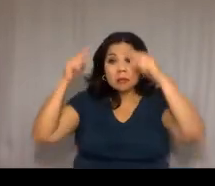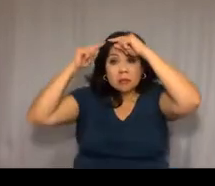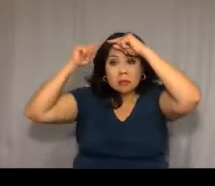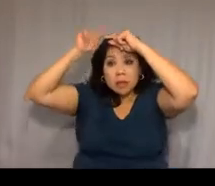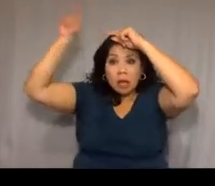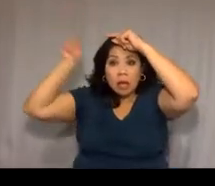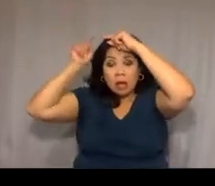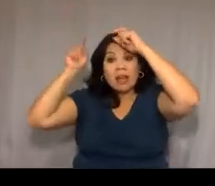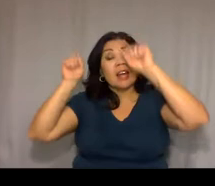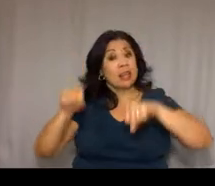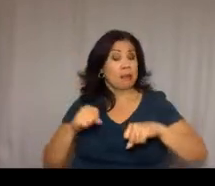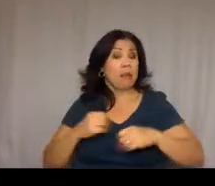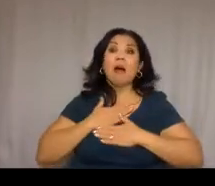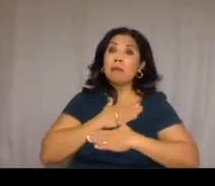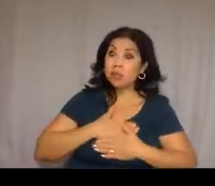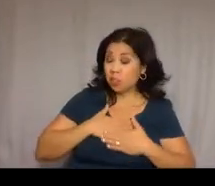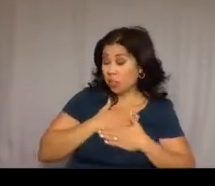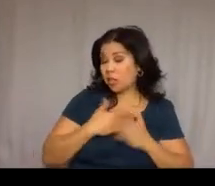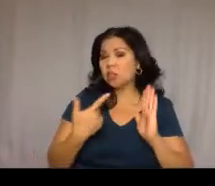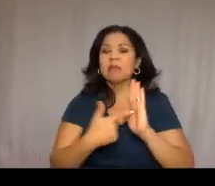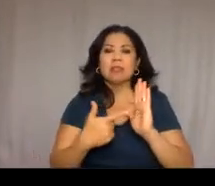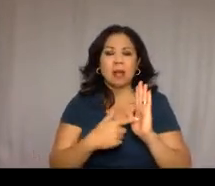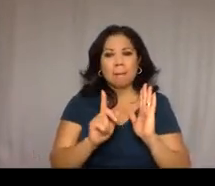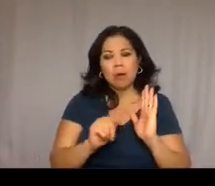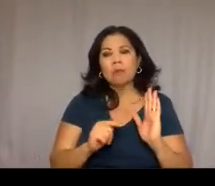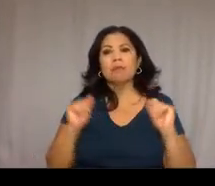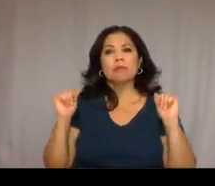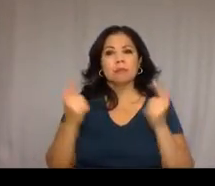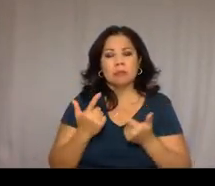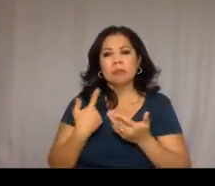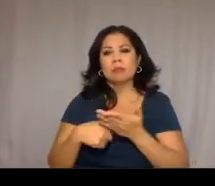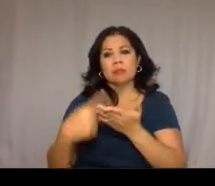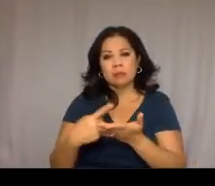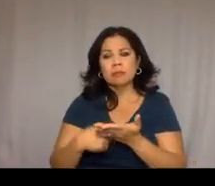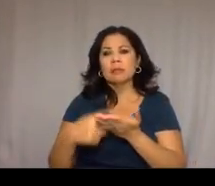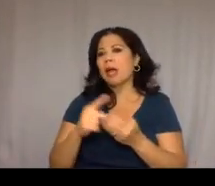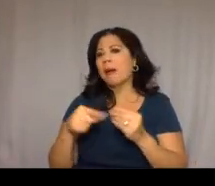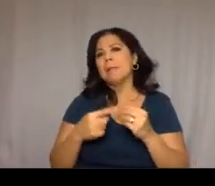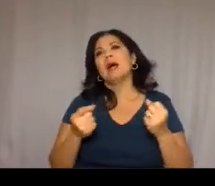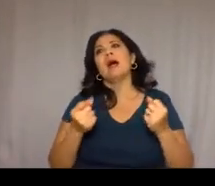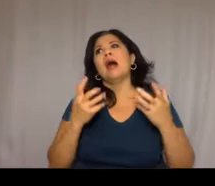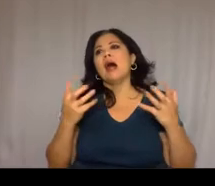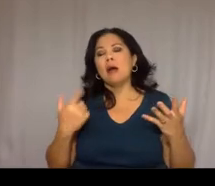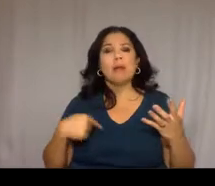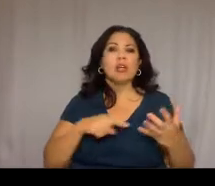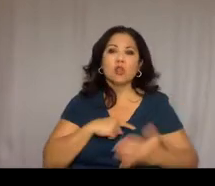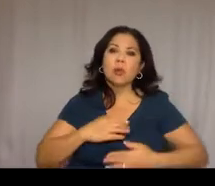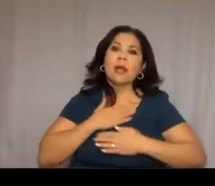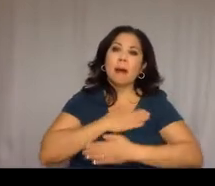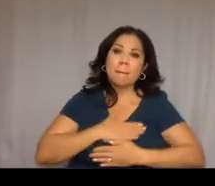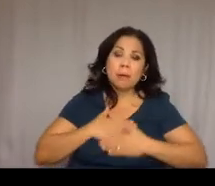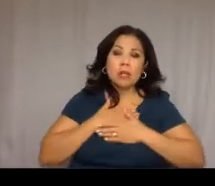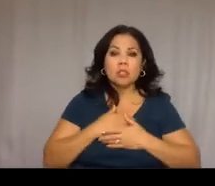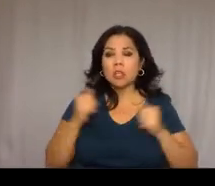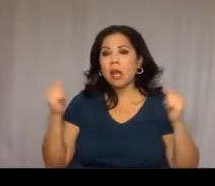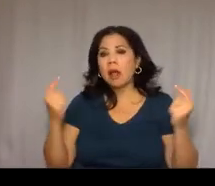be an appreciation. So, for instance, we're all talking a lot these days about how much we appreciate all